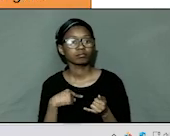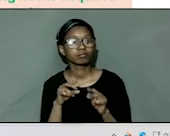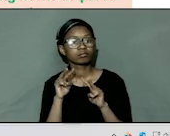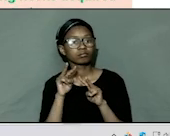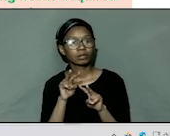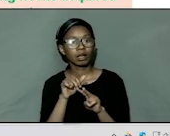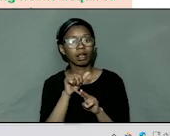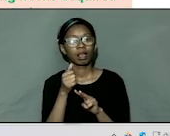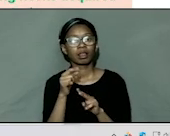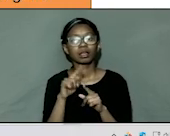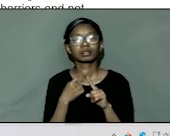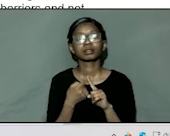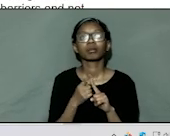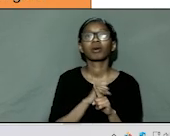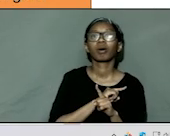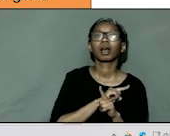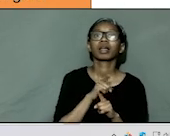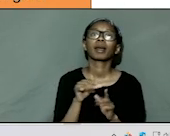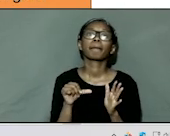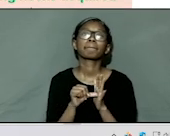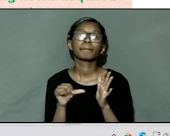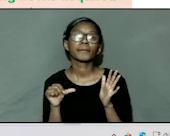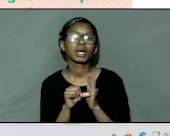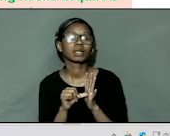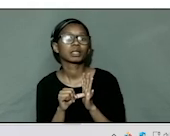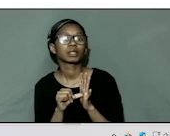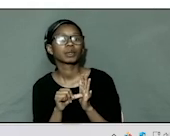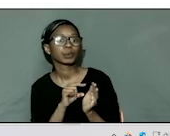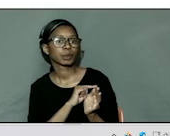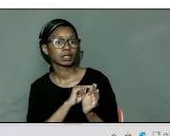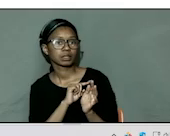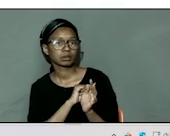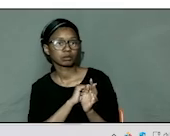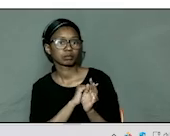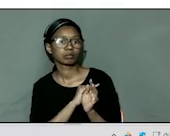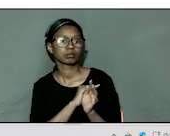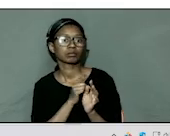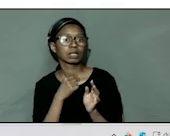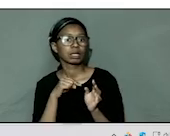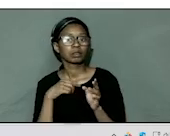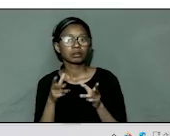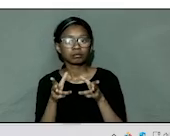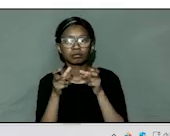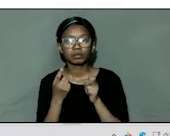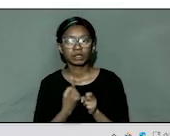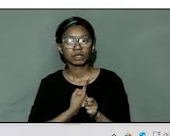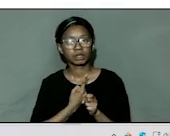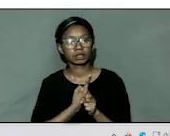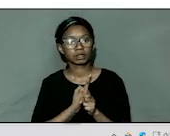another example, because it's important that we familiarize ourselves with